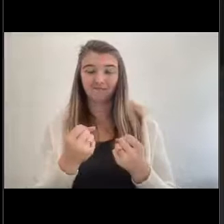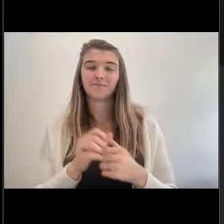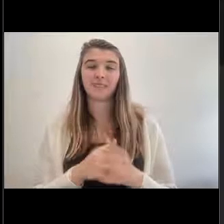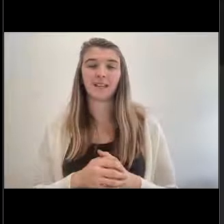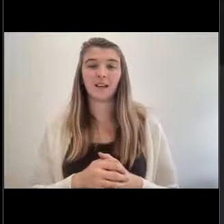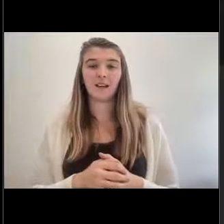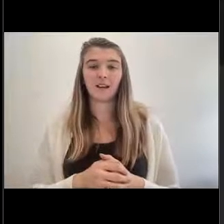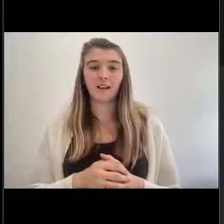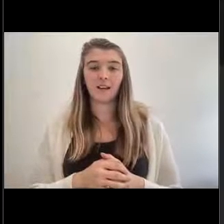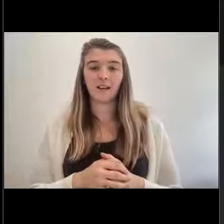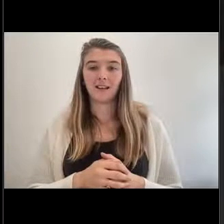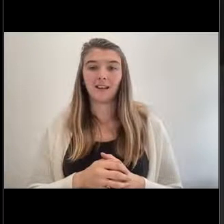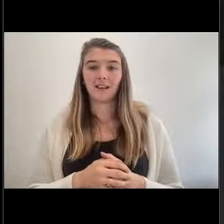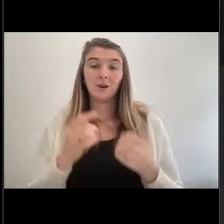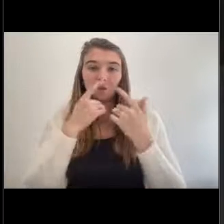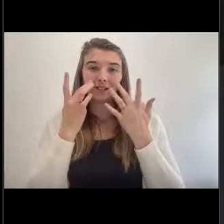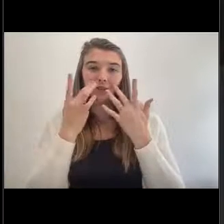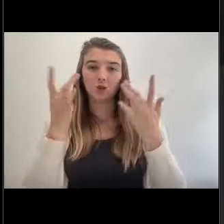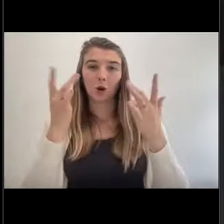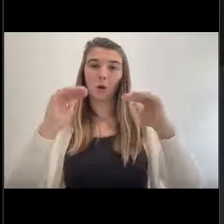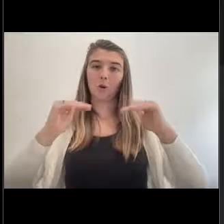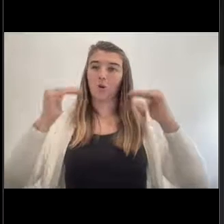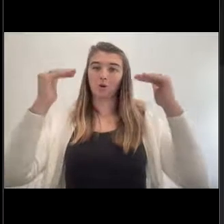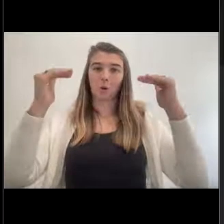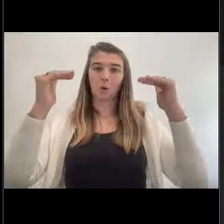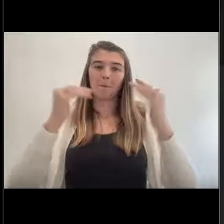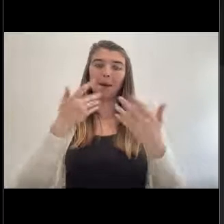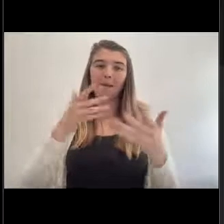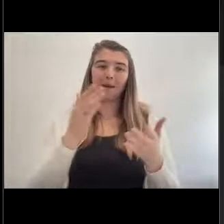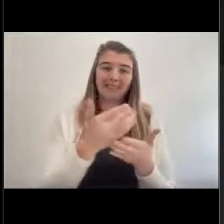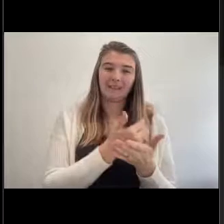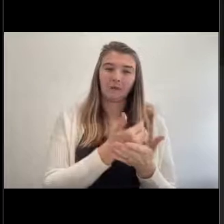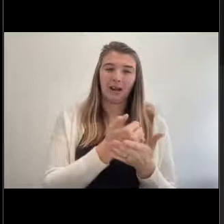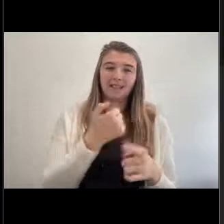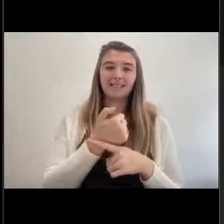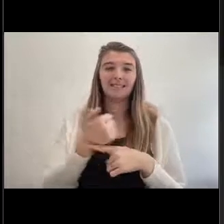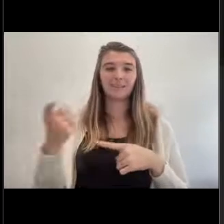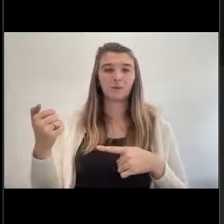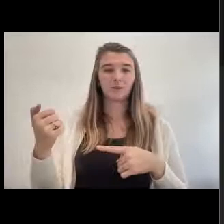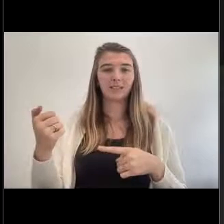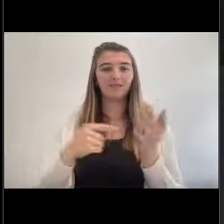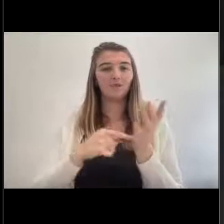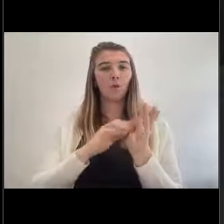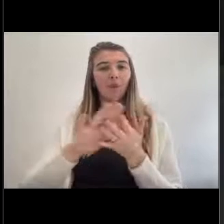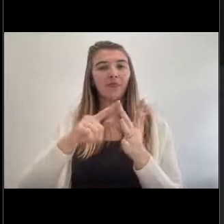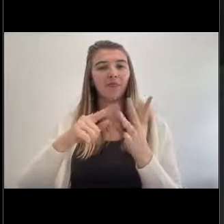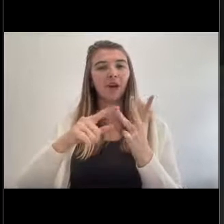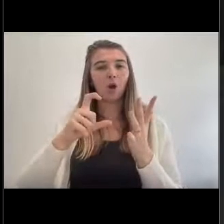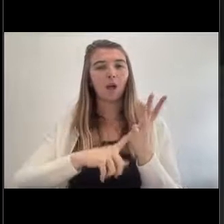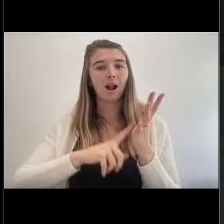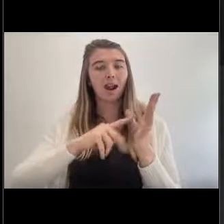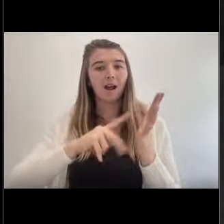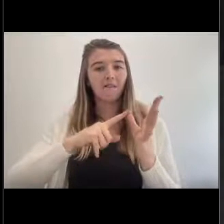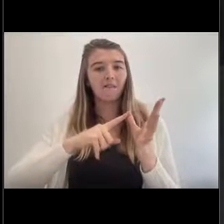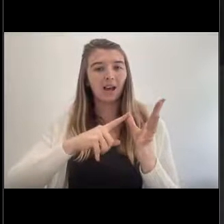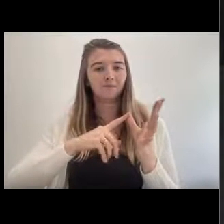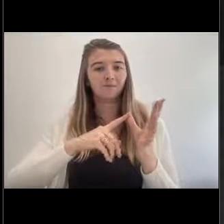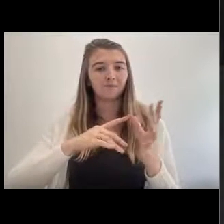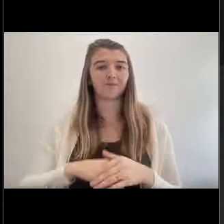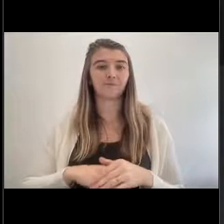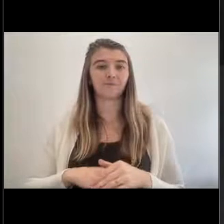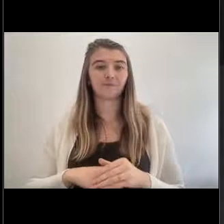top. So for the case of Thioclava, our isolate was most abundant in the inoculum, but